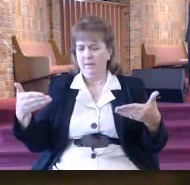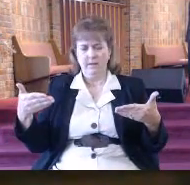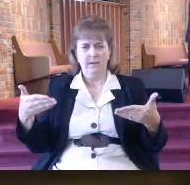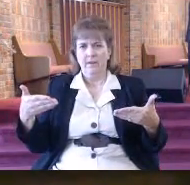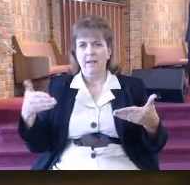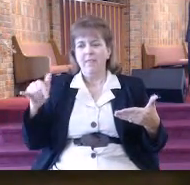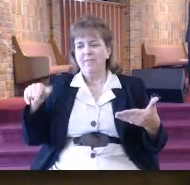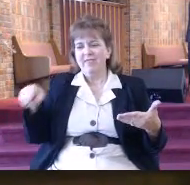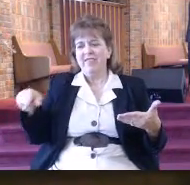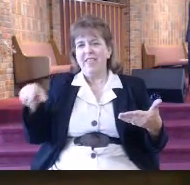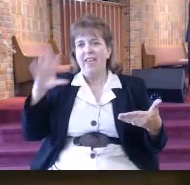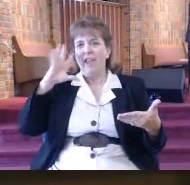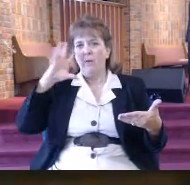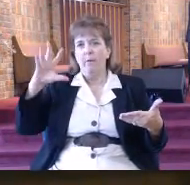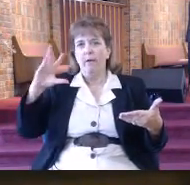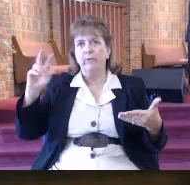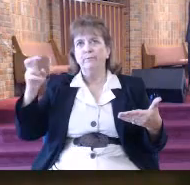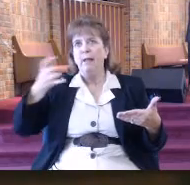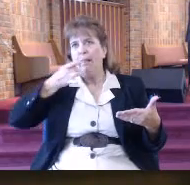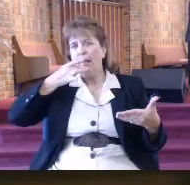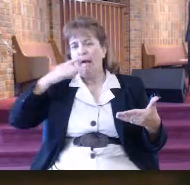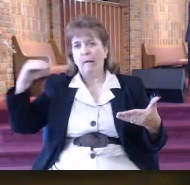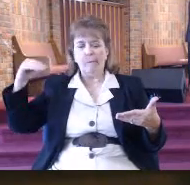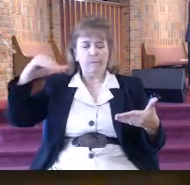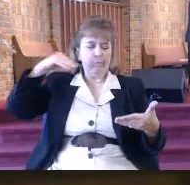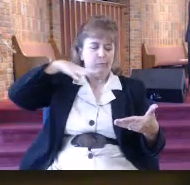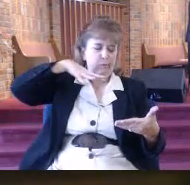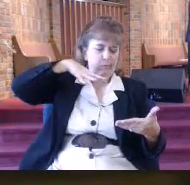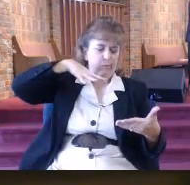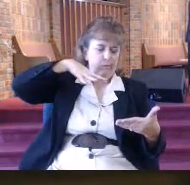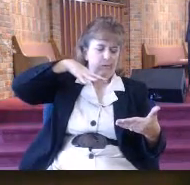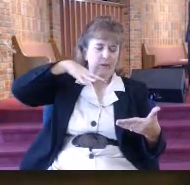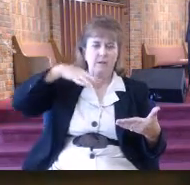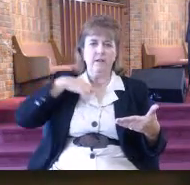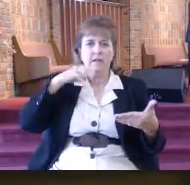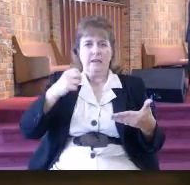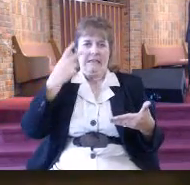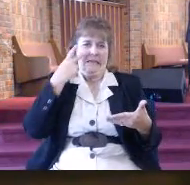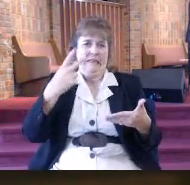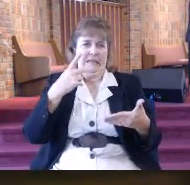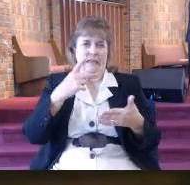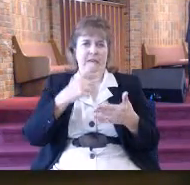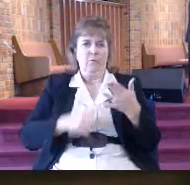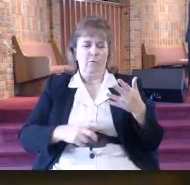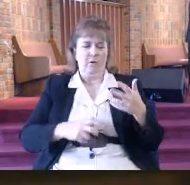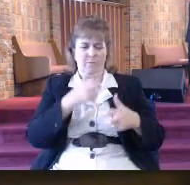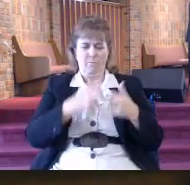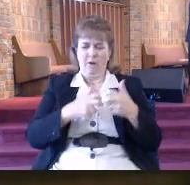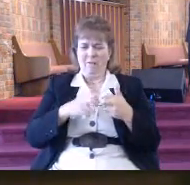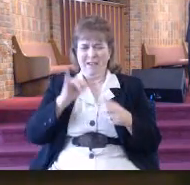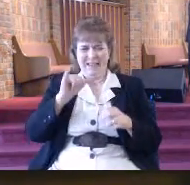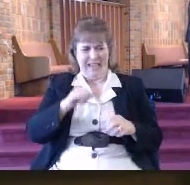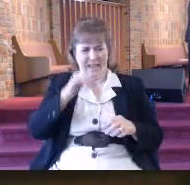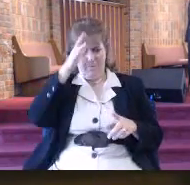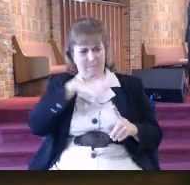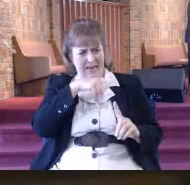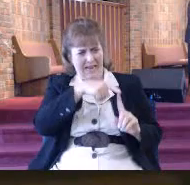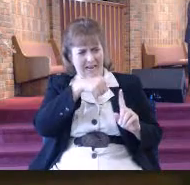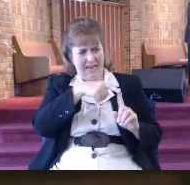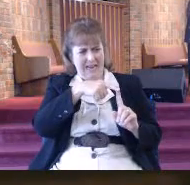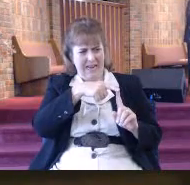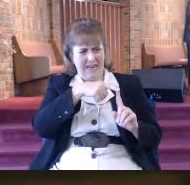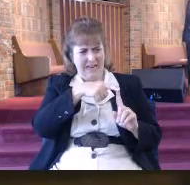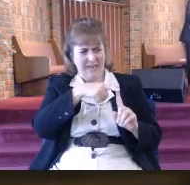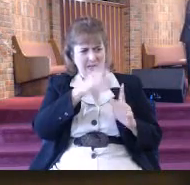to shine a light onto the problems of this rich fool as he is